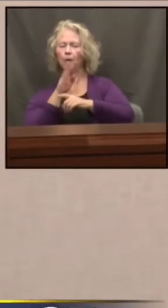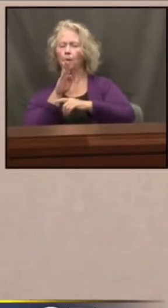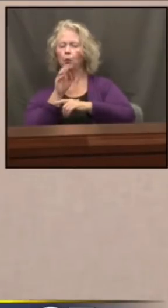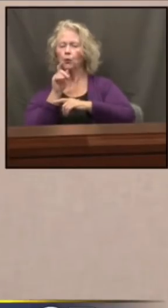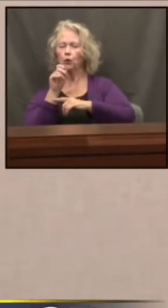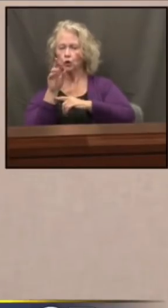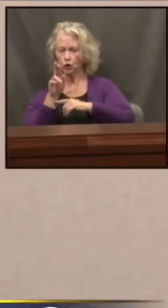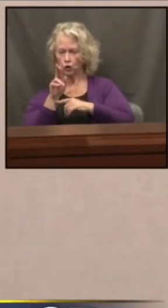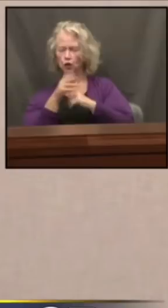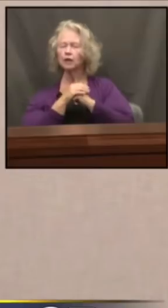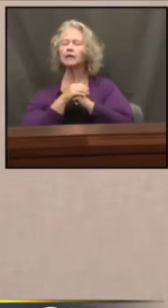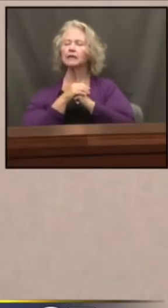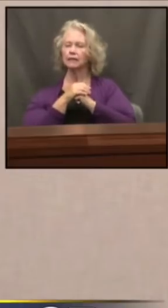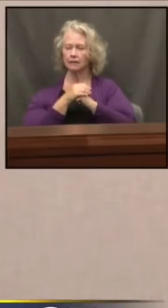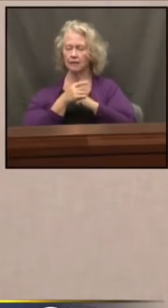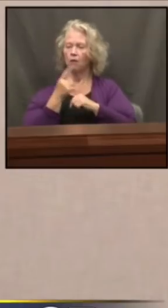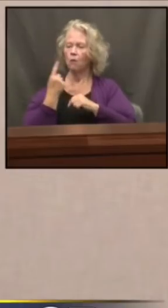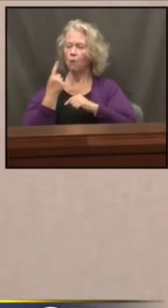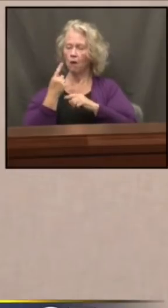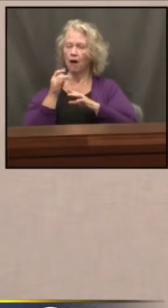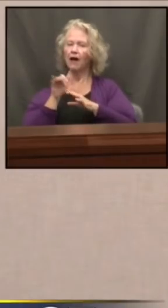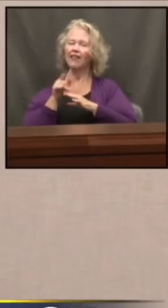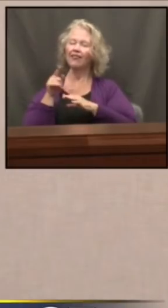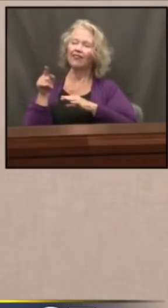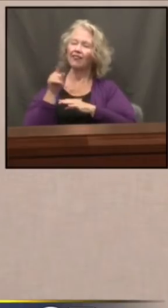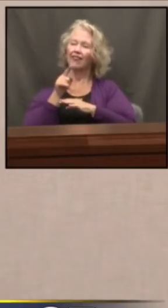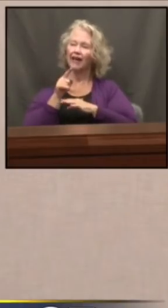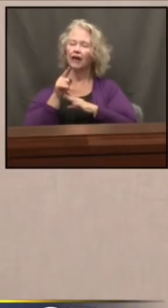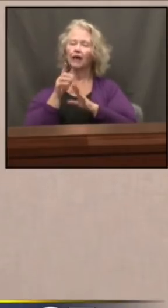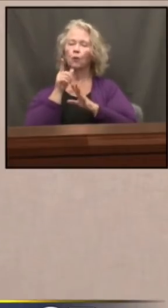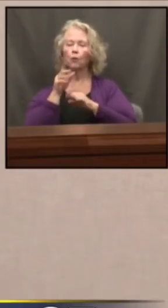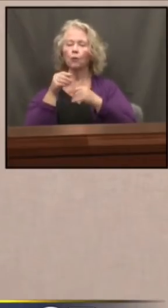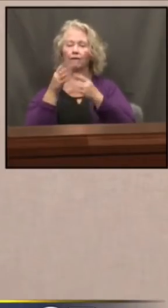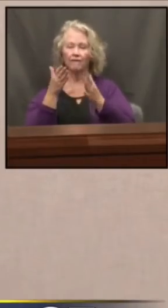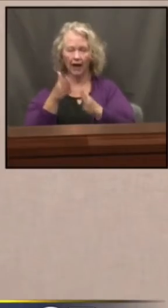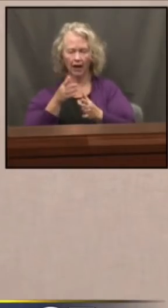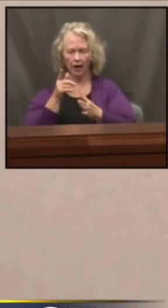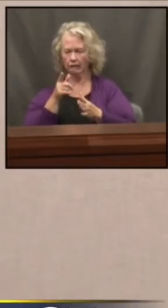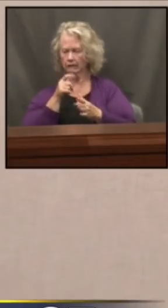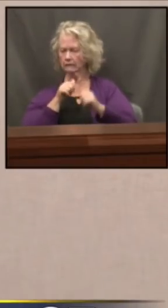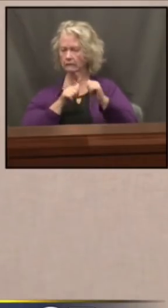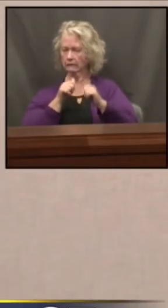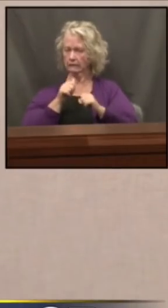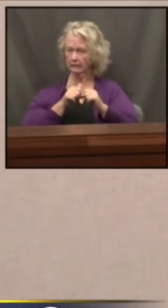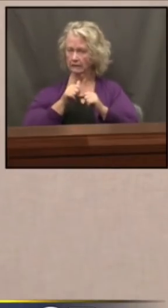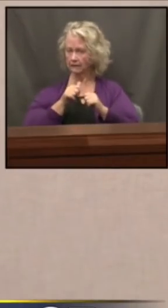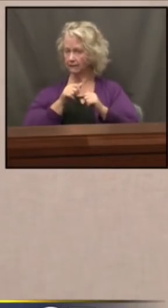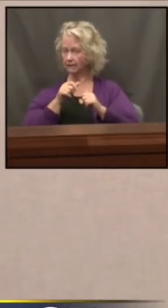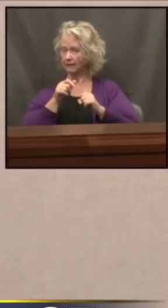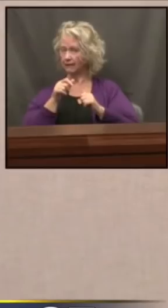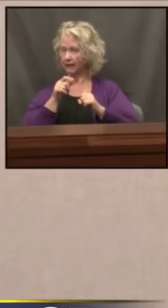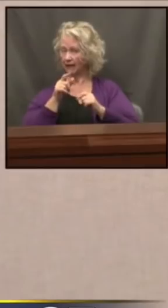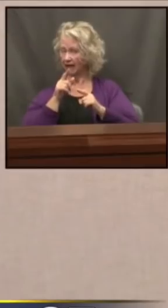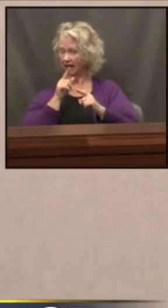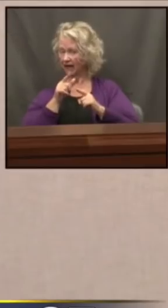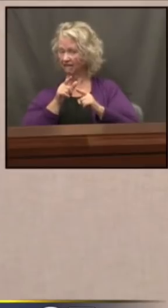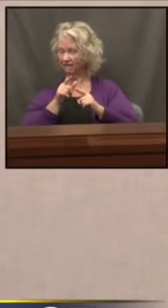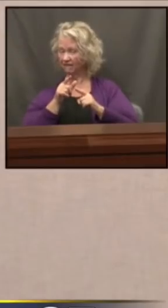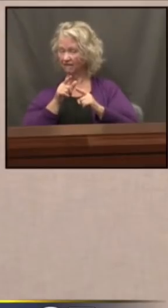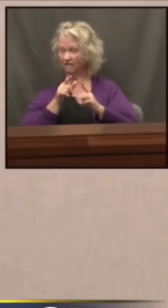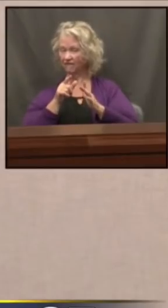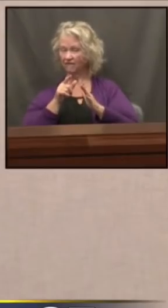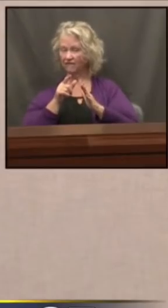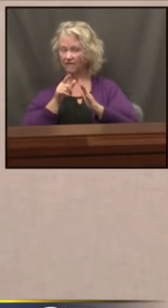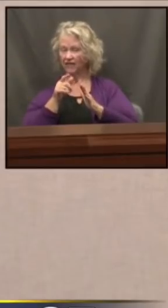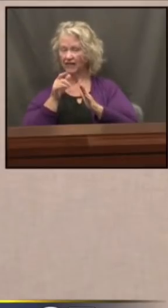we, through one of the executive orders, healthcare providers have the ability, if someone needs help determining if they're 6 months or more outside of